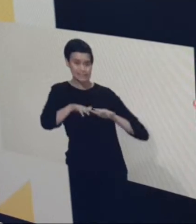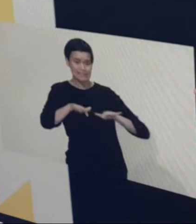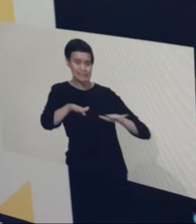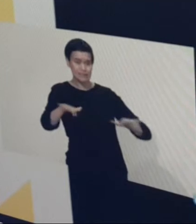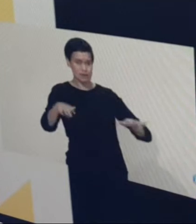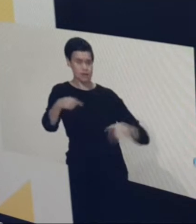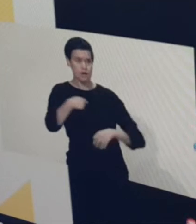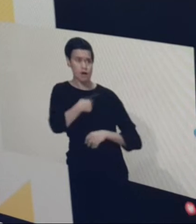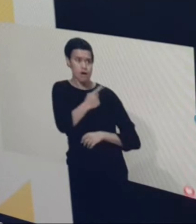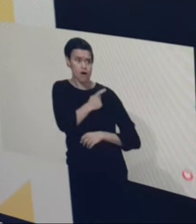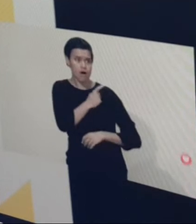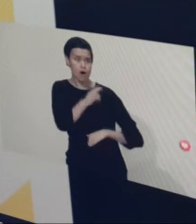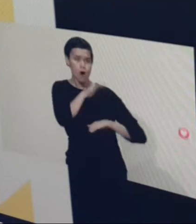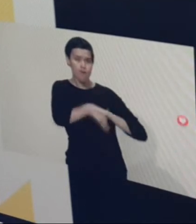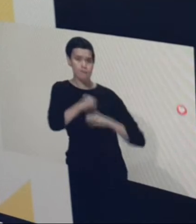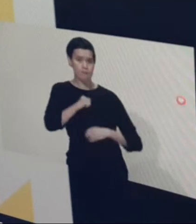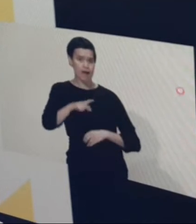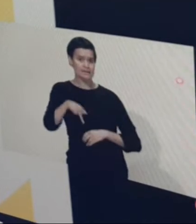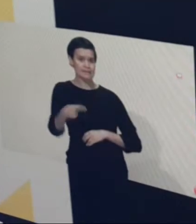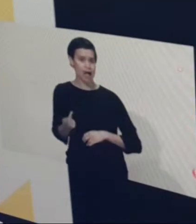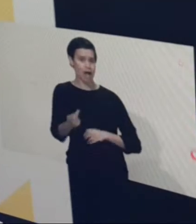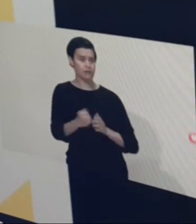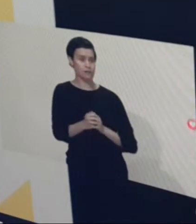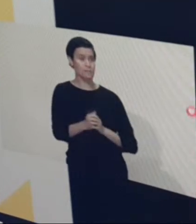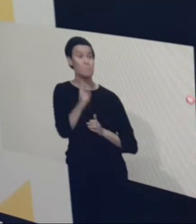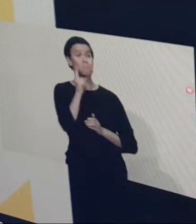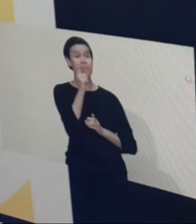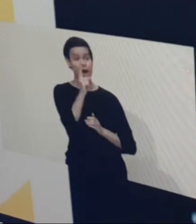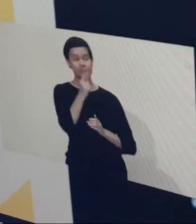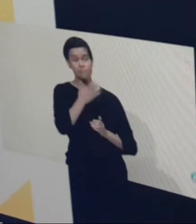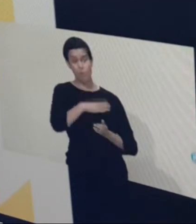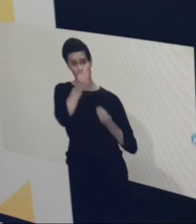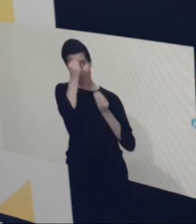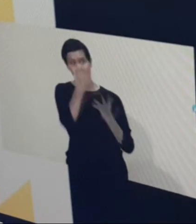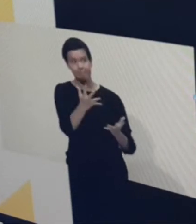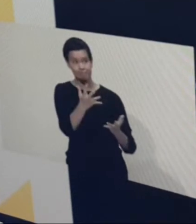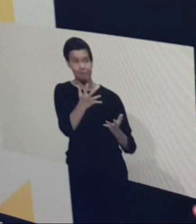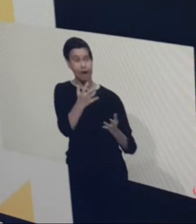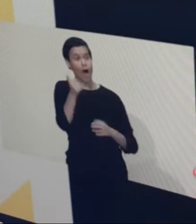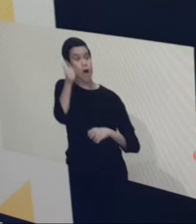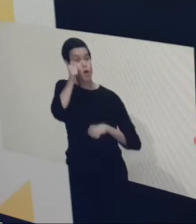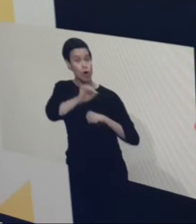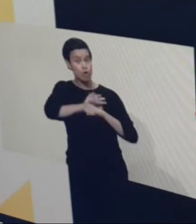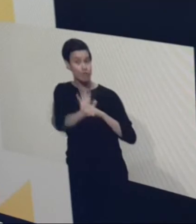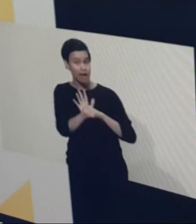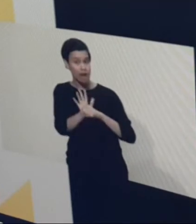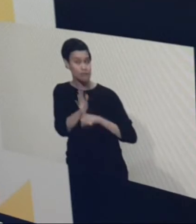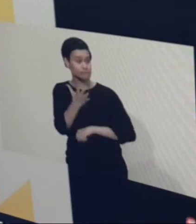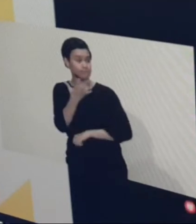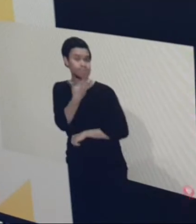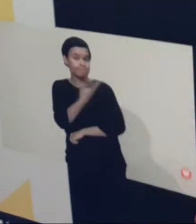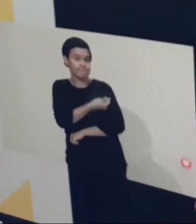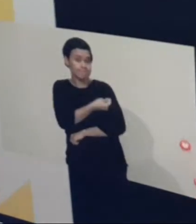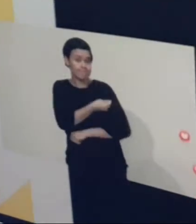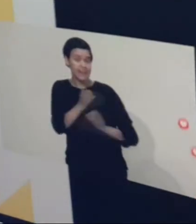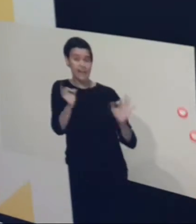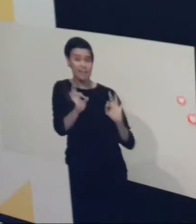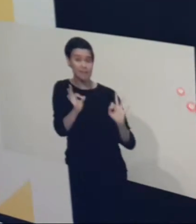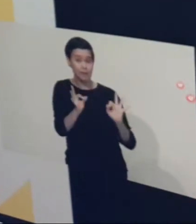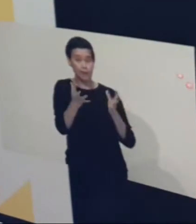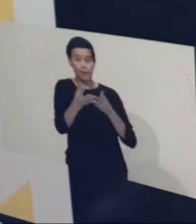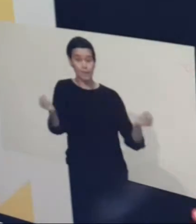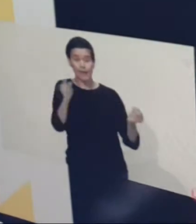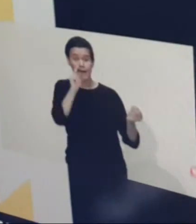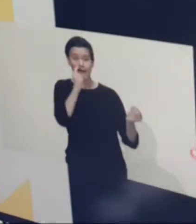me out of sheer relief. There may be no cure, no vaccine for COVID yet, but there was each and every one of